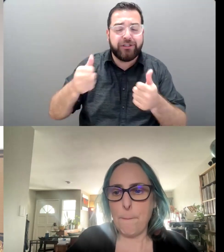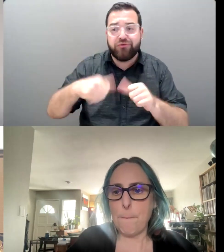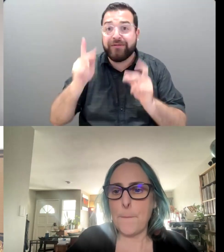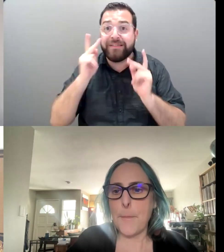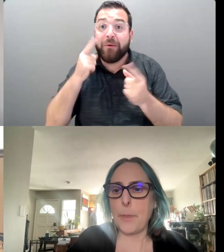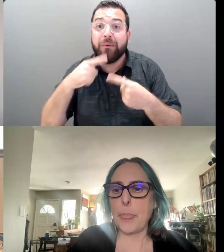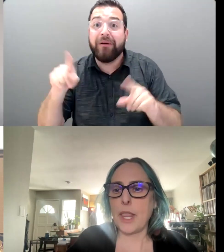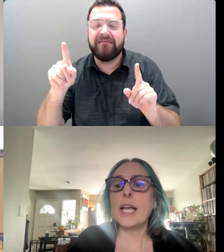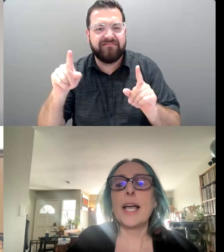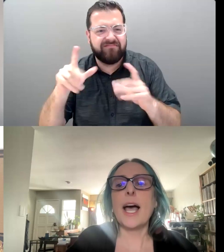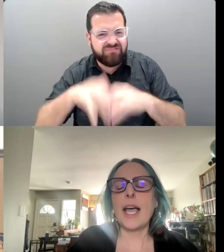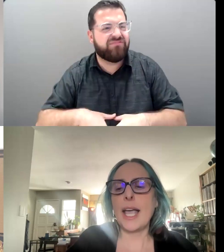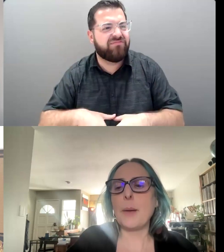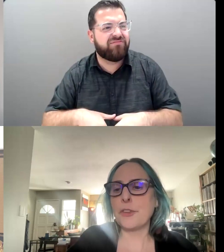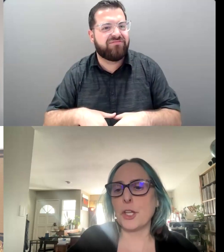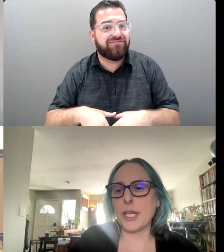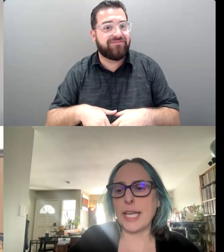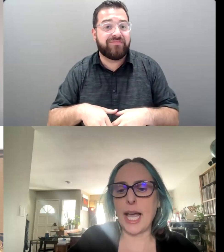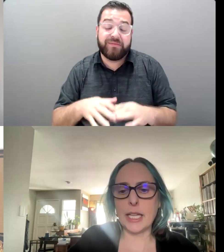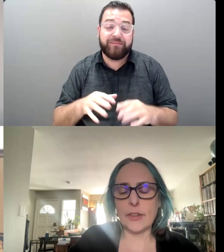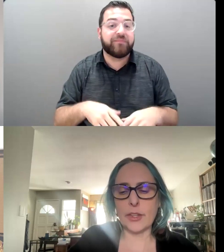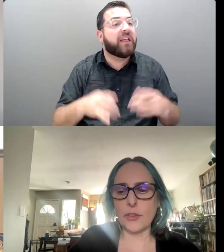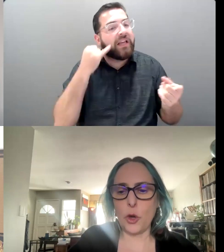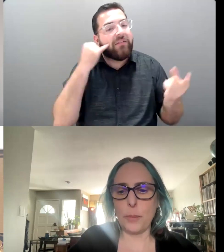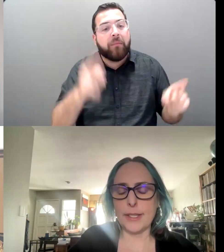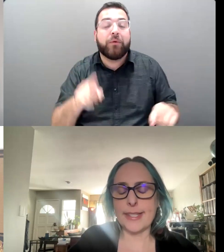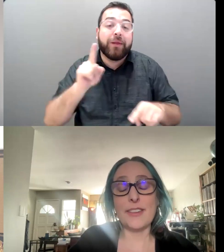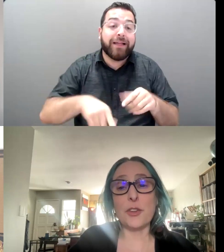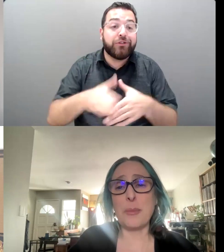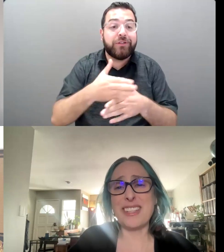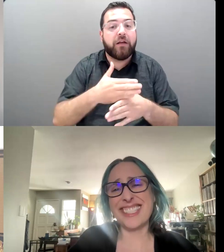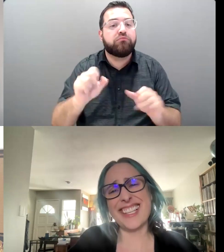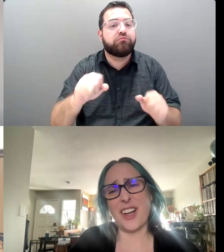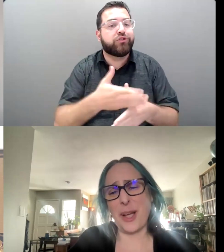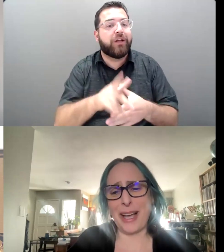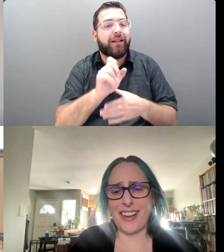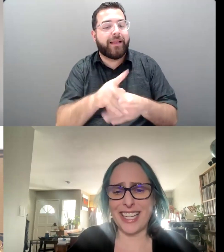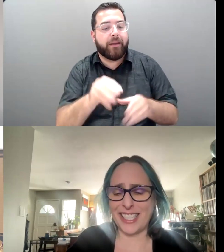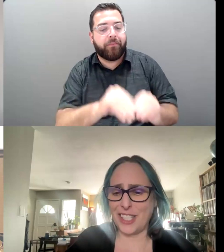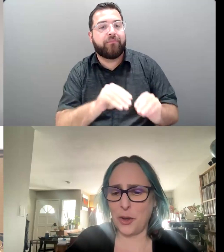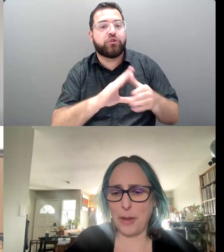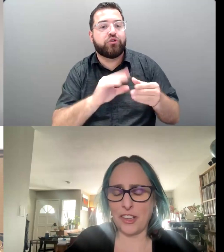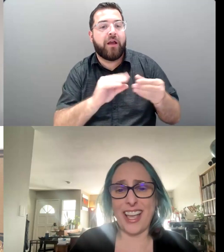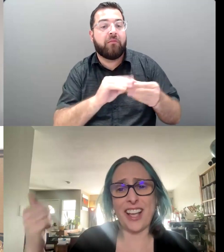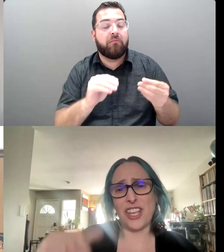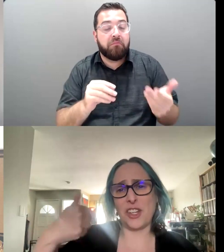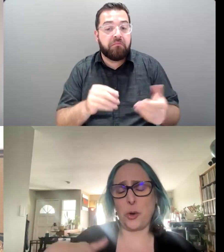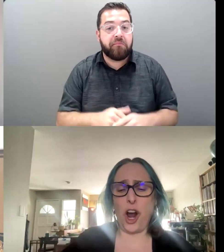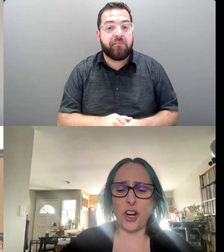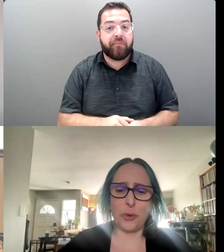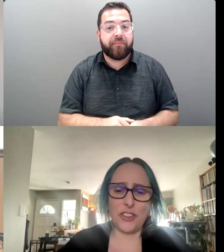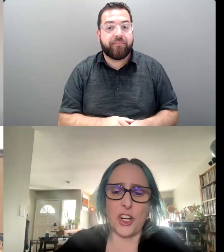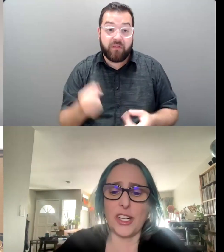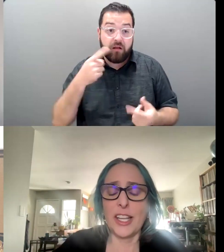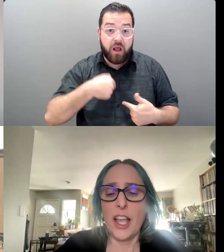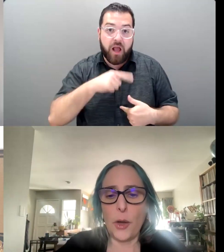could drop the link in and I could share it too. absolutely, yeah. Let's hope it doesn't. If for some reason it does, I'll come back on and apologies. I actually had to do a